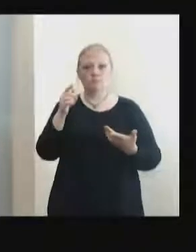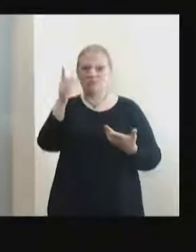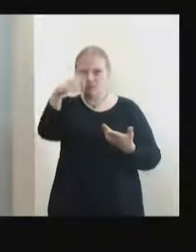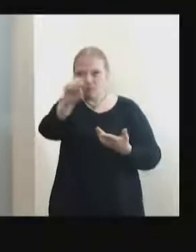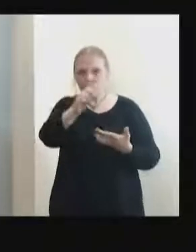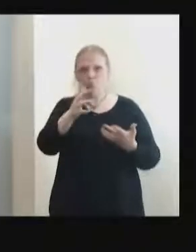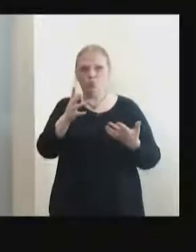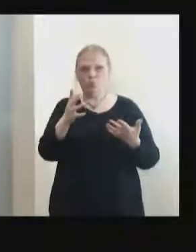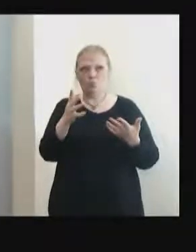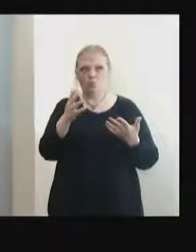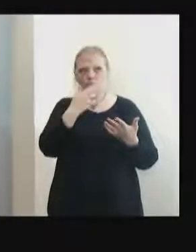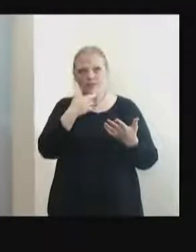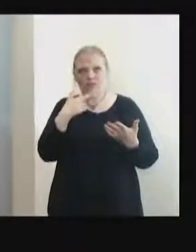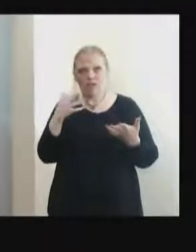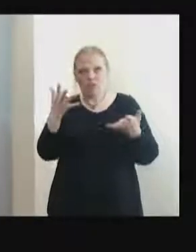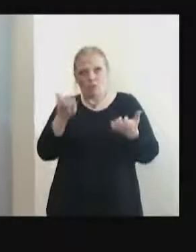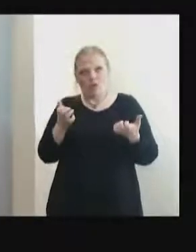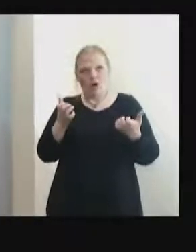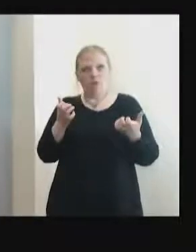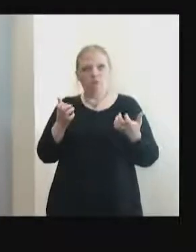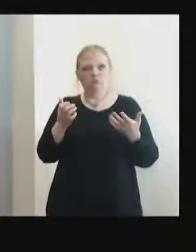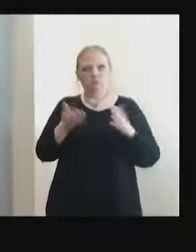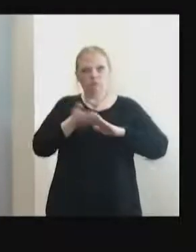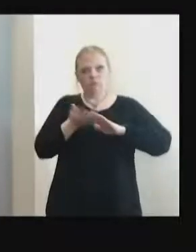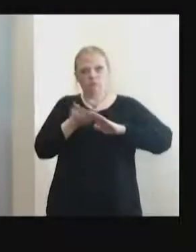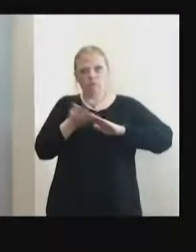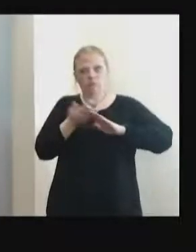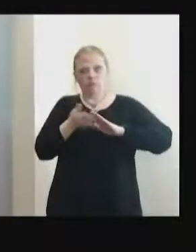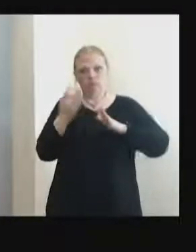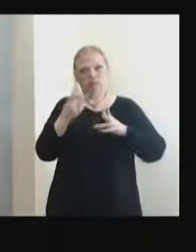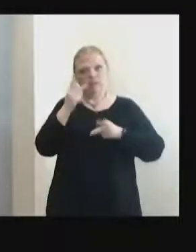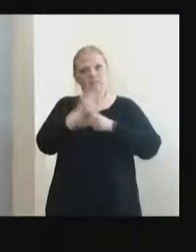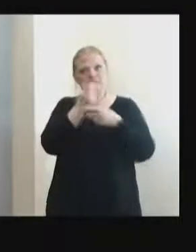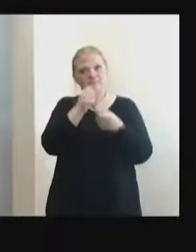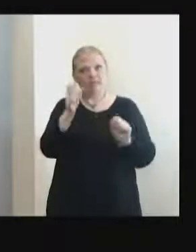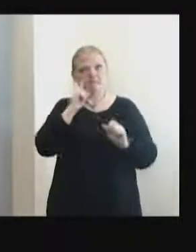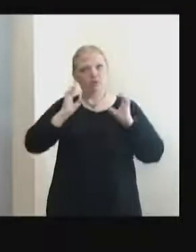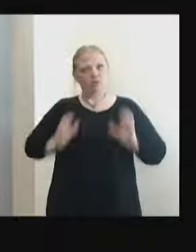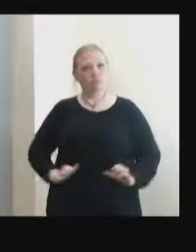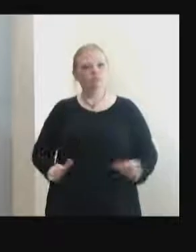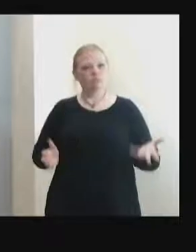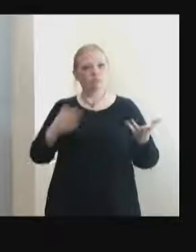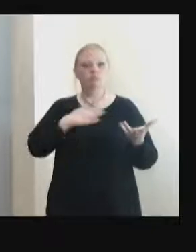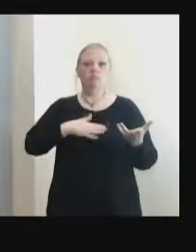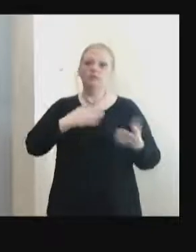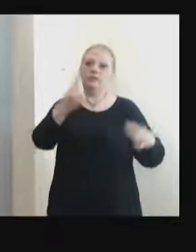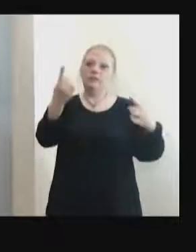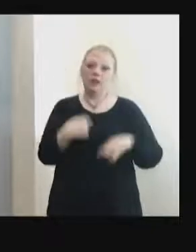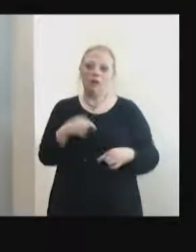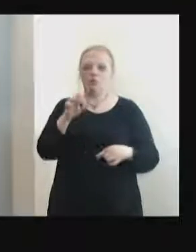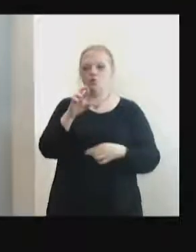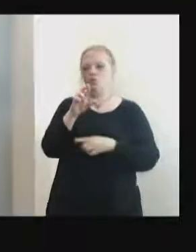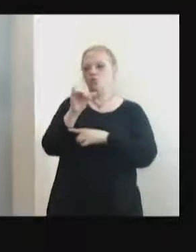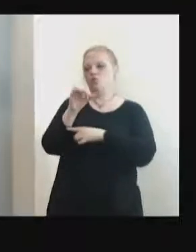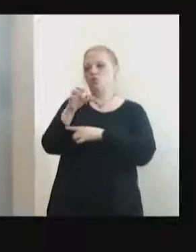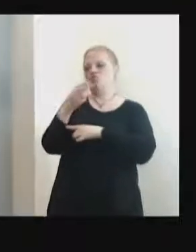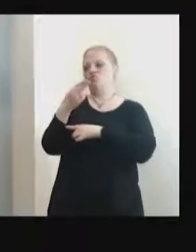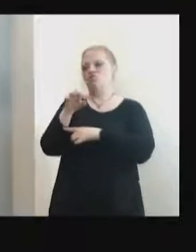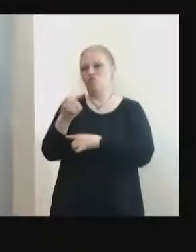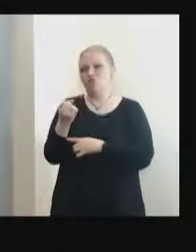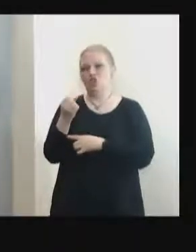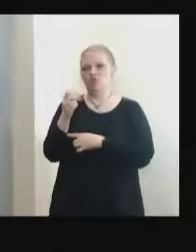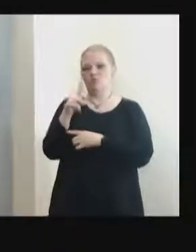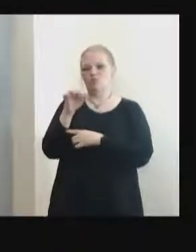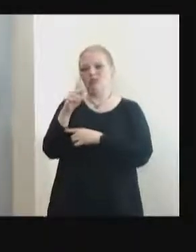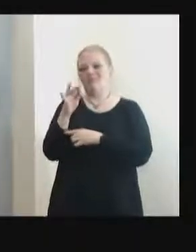want, restaurants, you all want your places to be safe for your patrons. So please, come to our Rich's Product